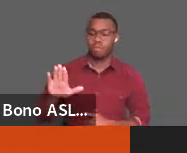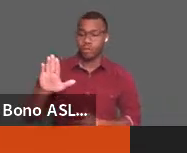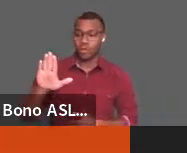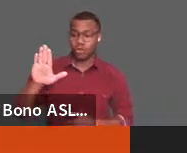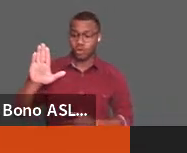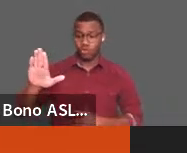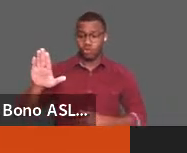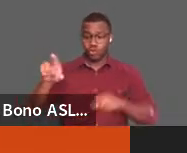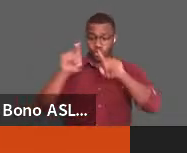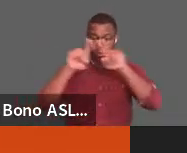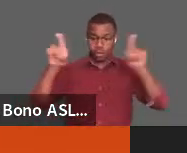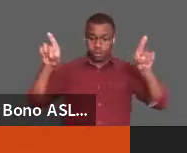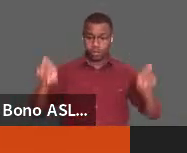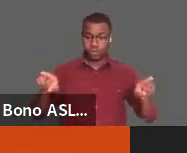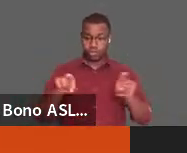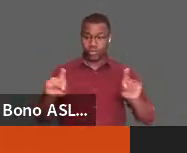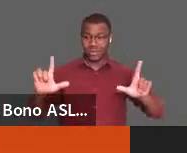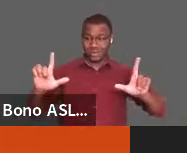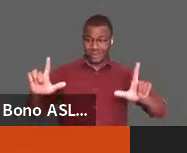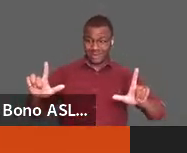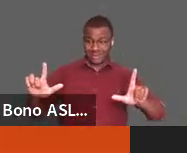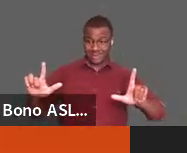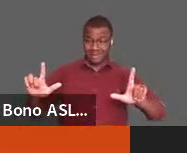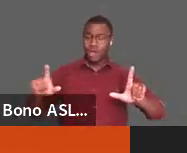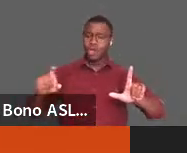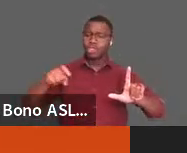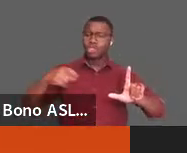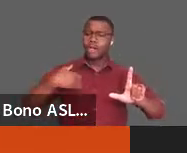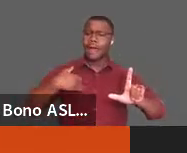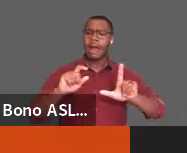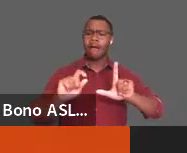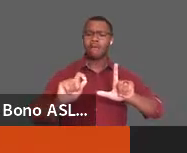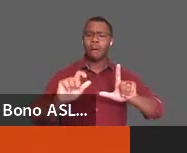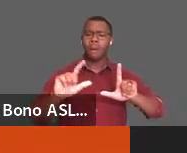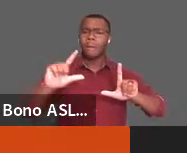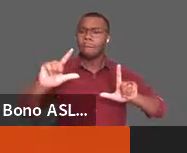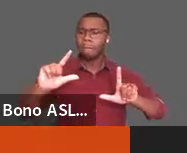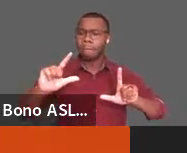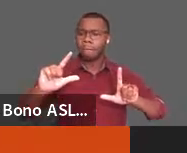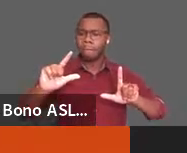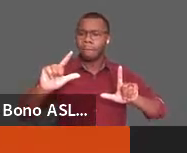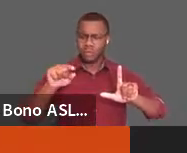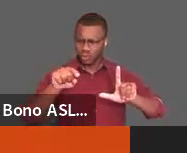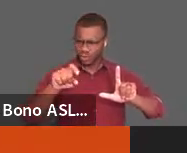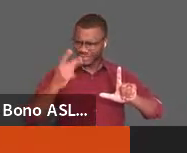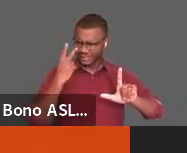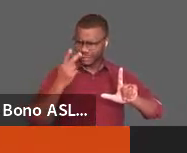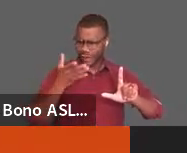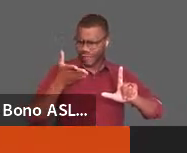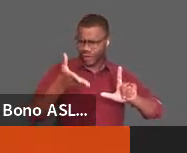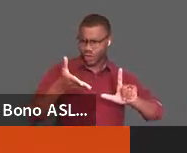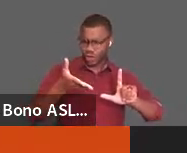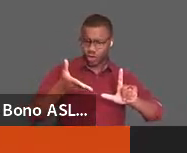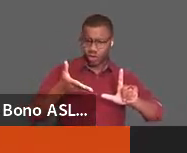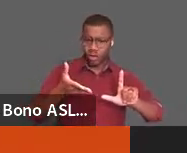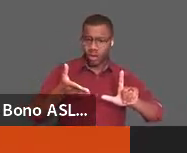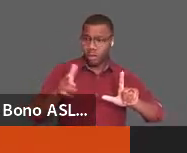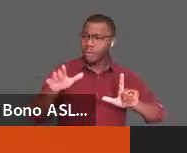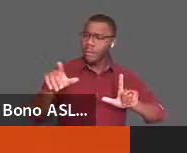You're not seeing anything at the center of your screen, or oh, okay. Are you using your cell